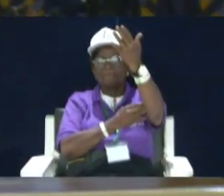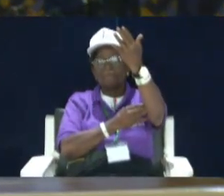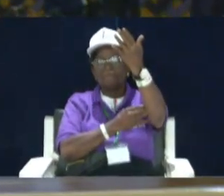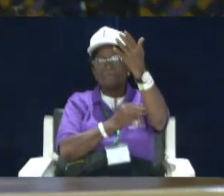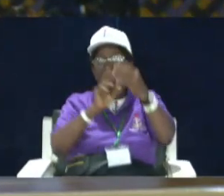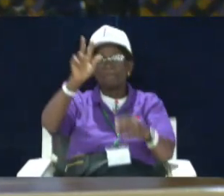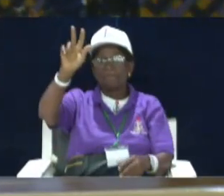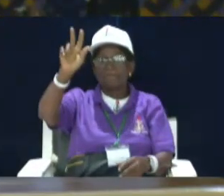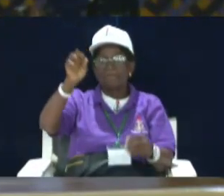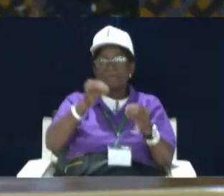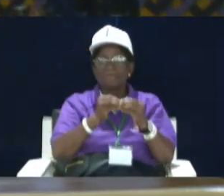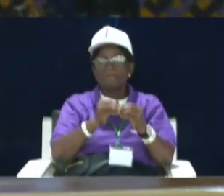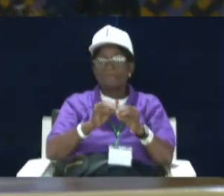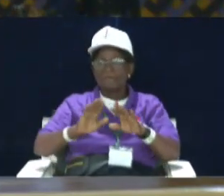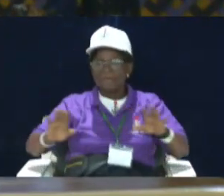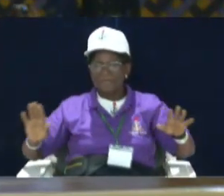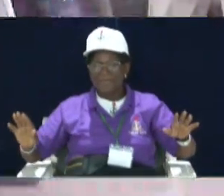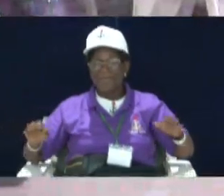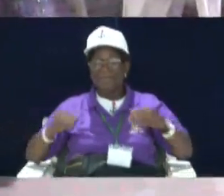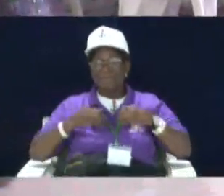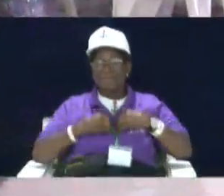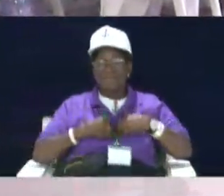three more children have been born.